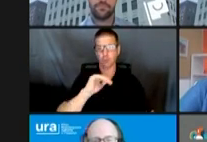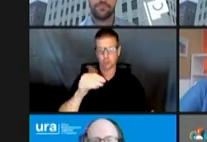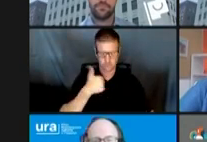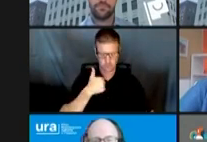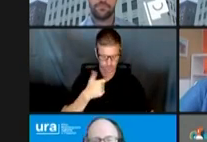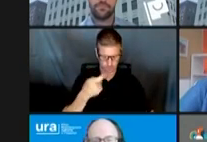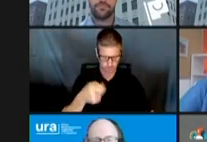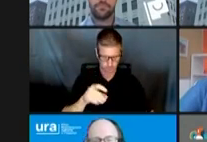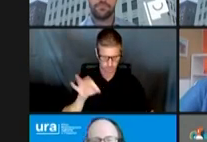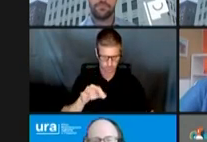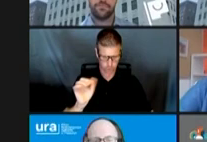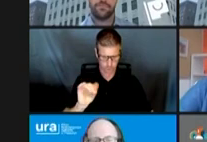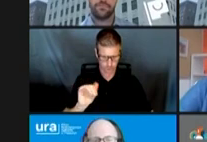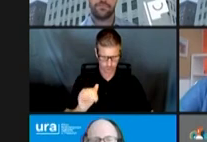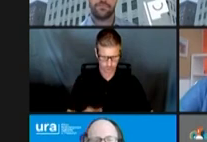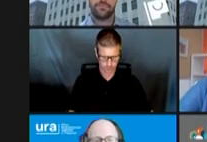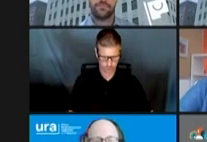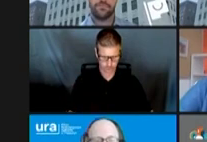you, Karen.